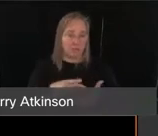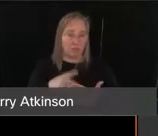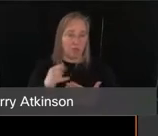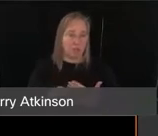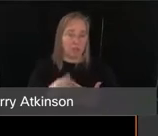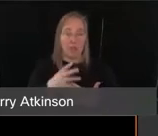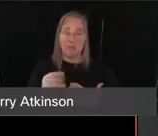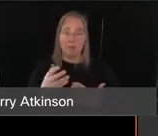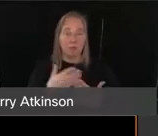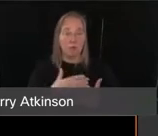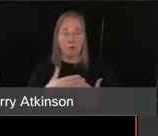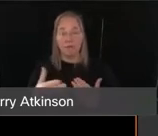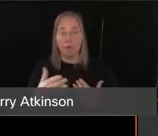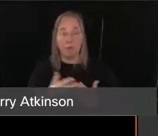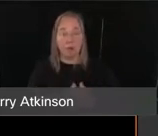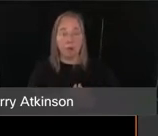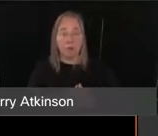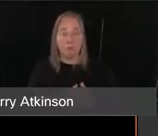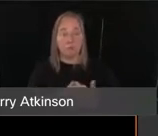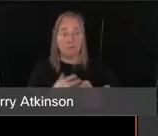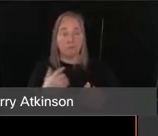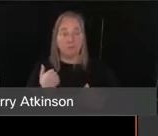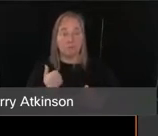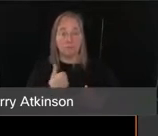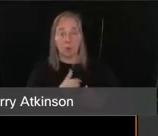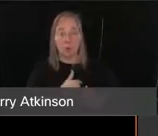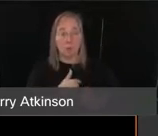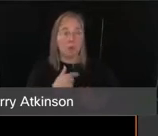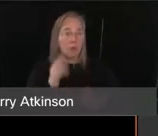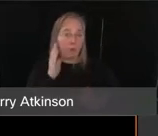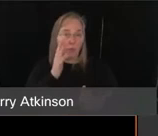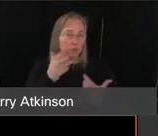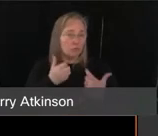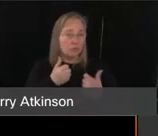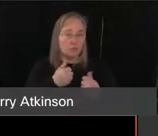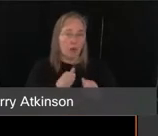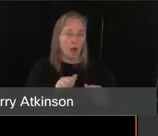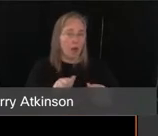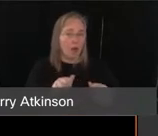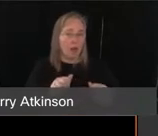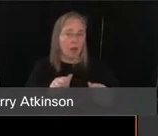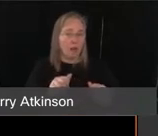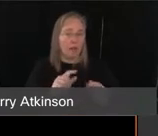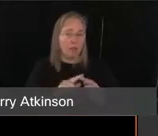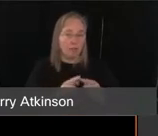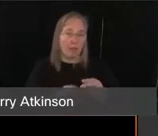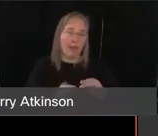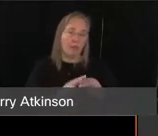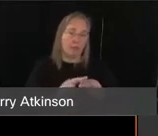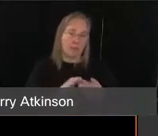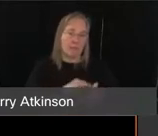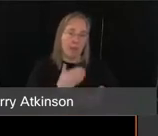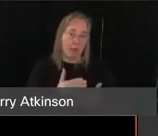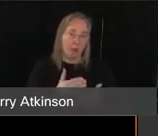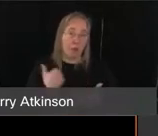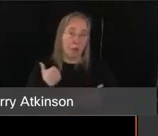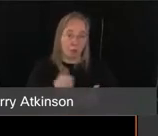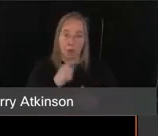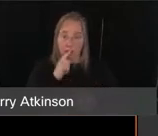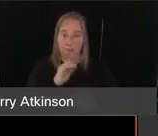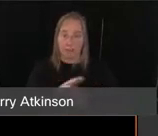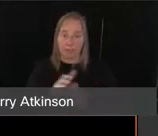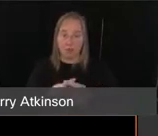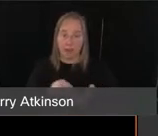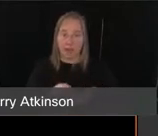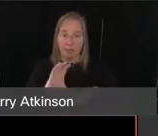And going forward, we are going to try to increase the amount that we're committing to